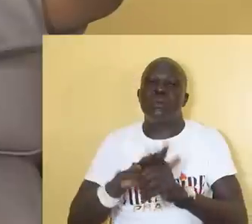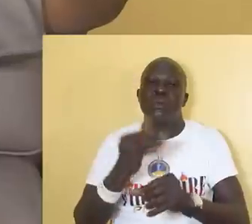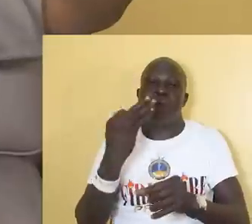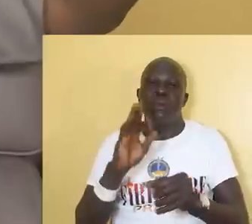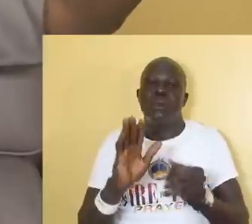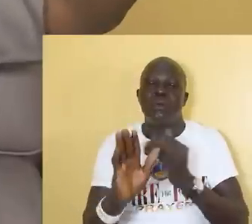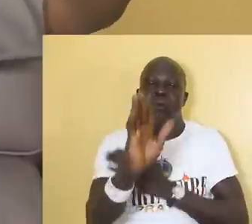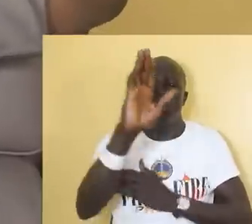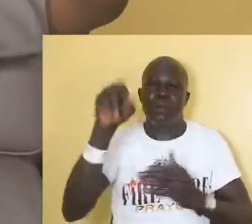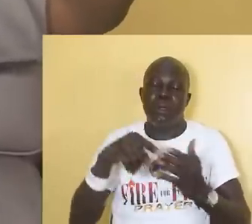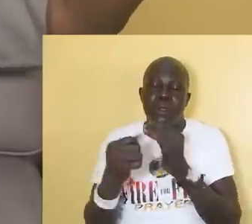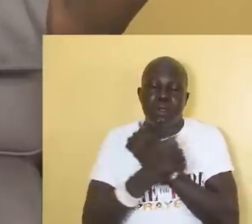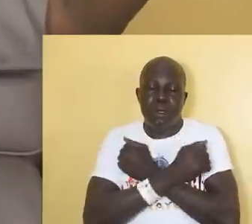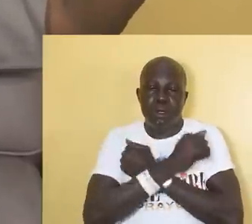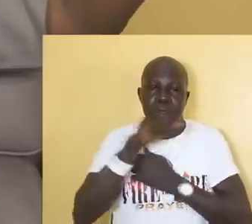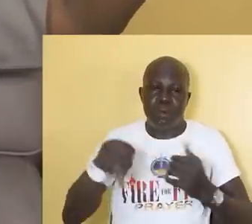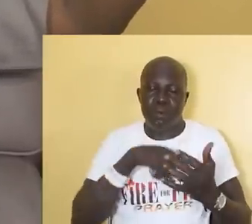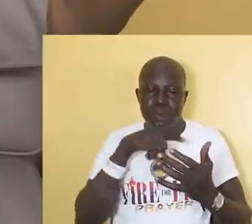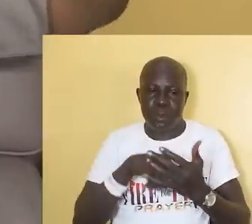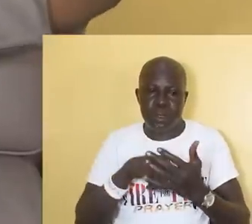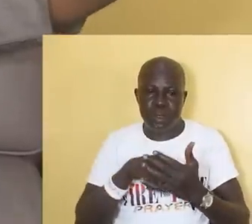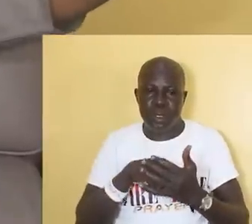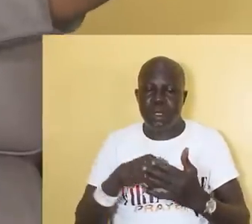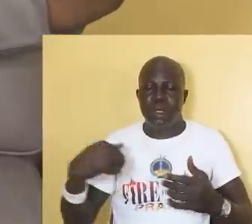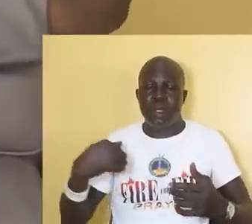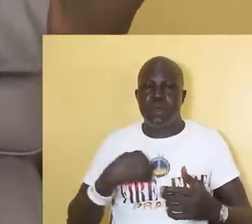ileri feleyi